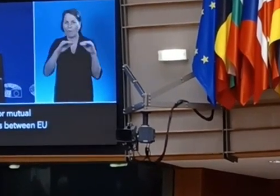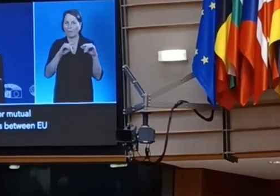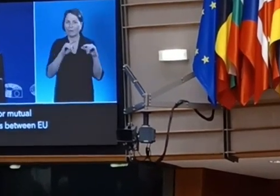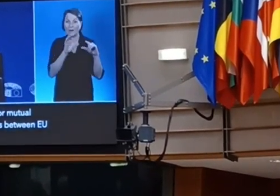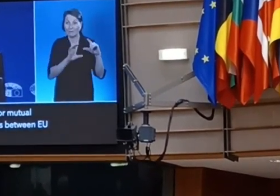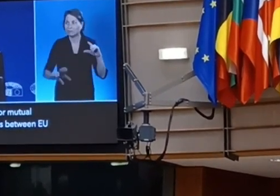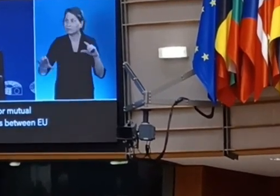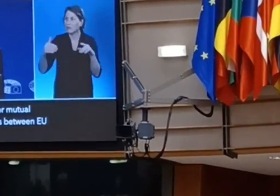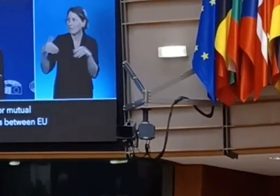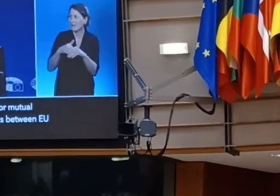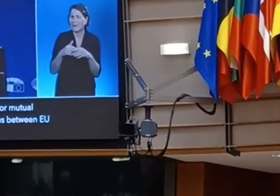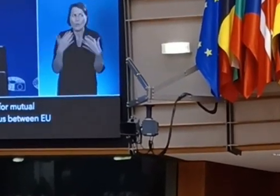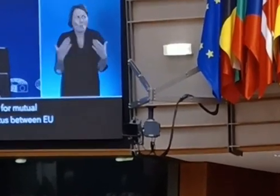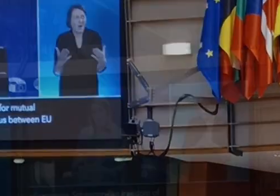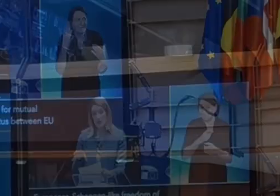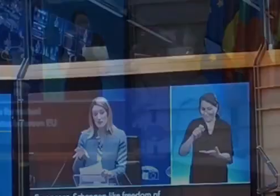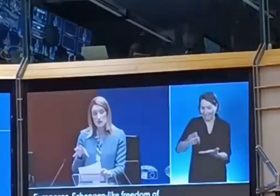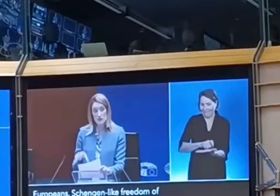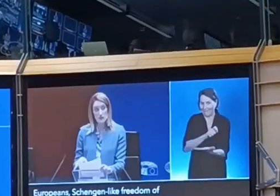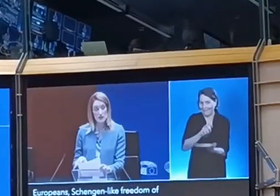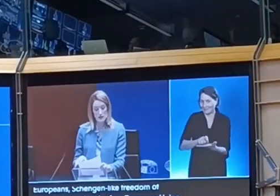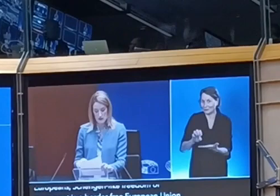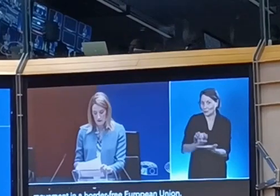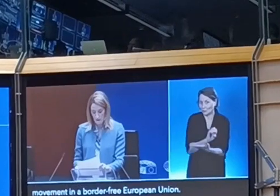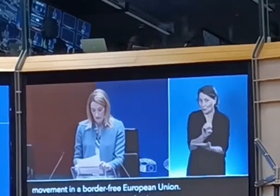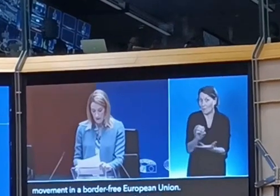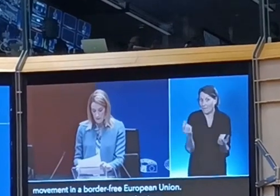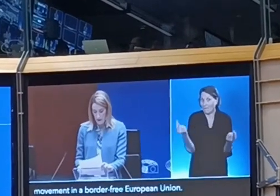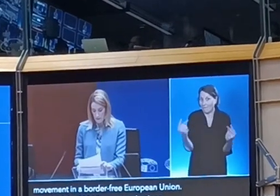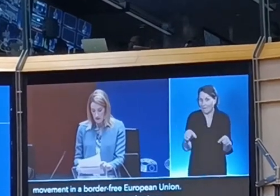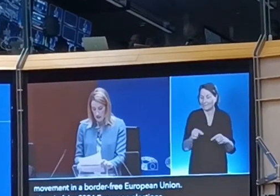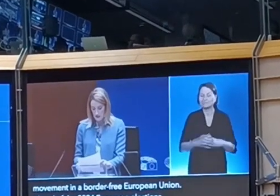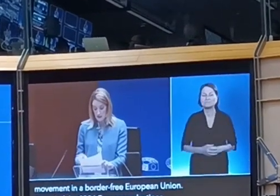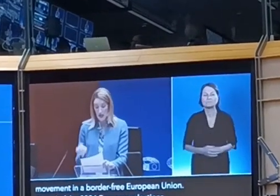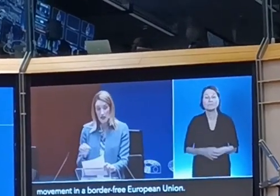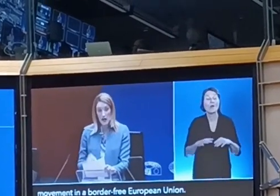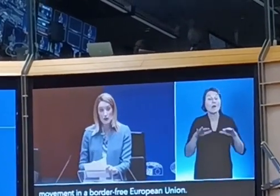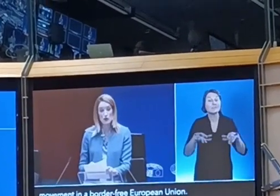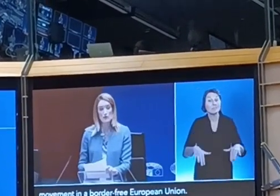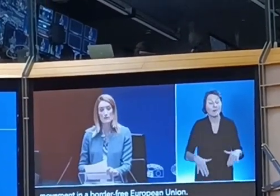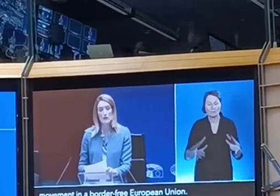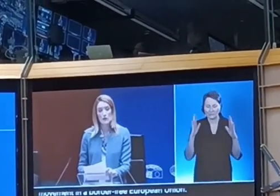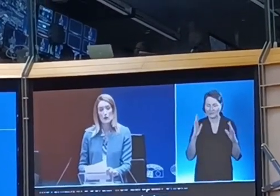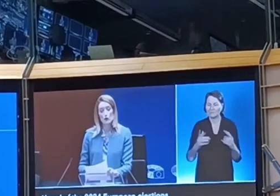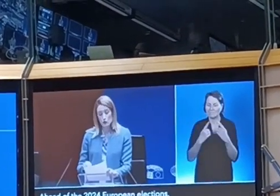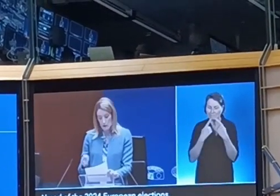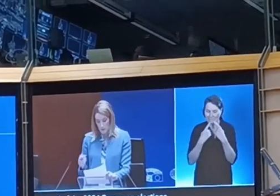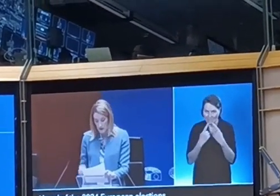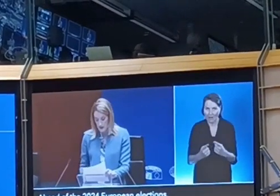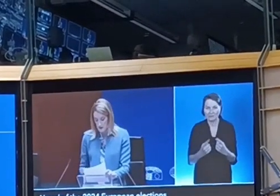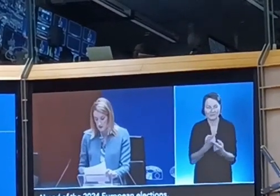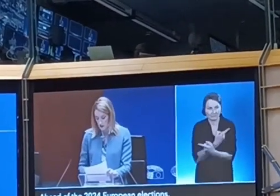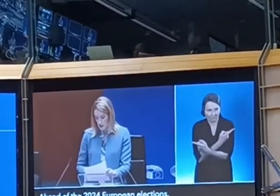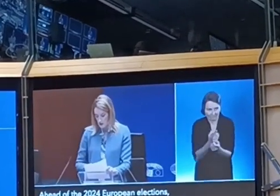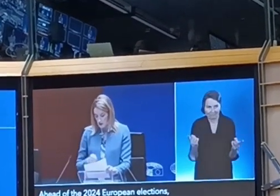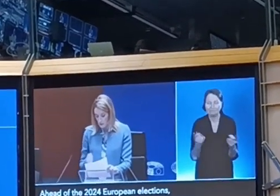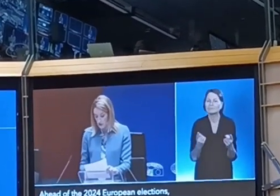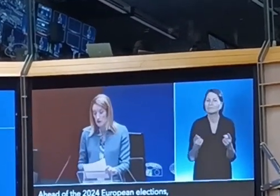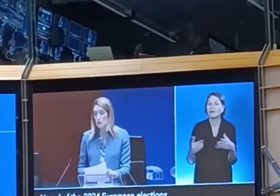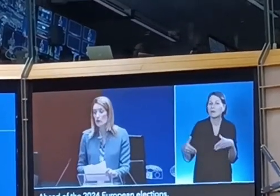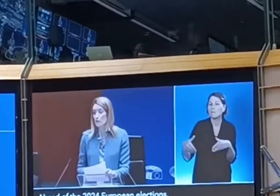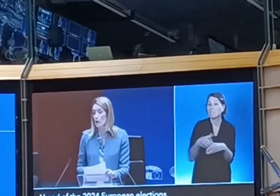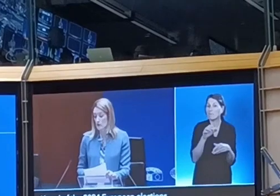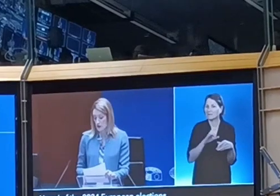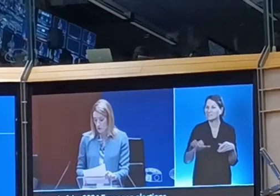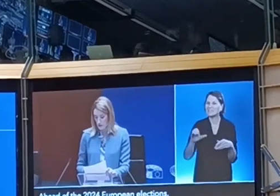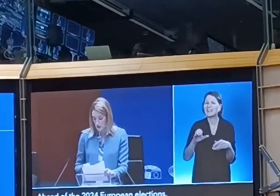in a situation where it's insisted that member states take action to replace